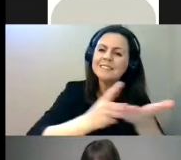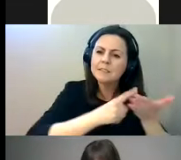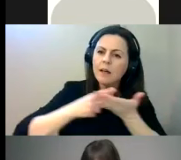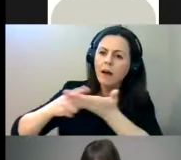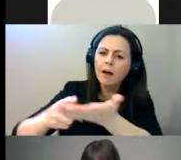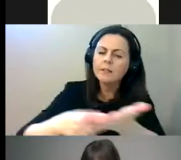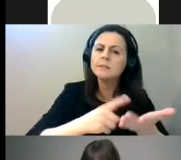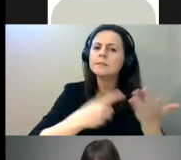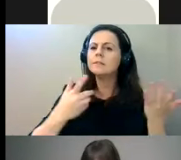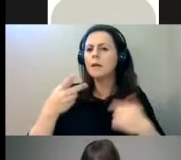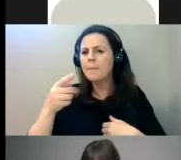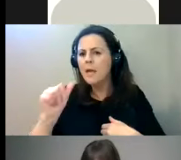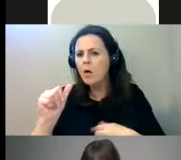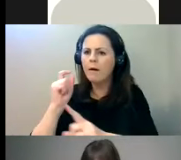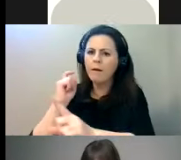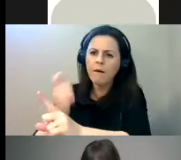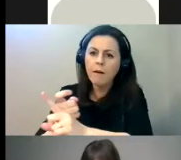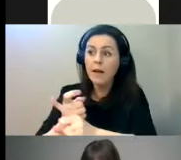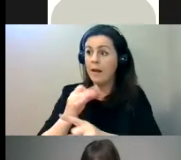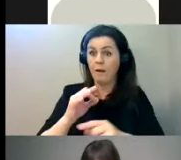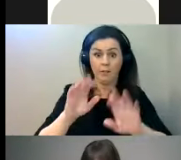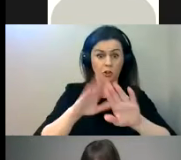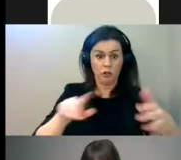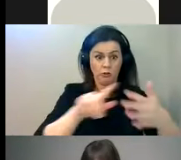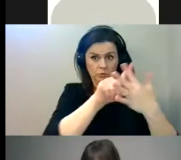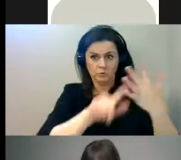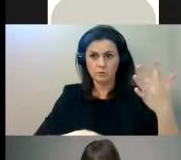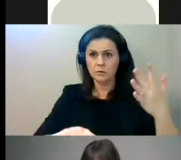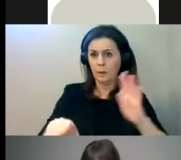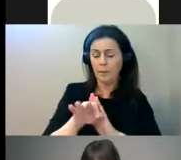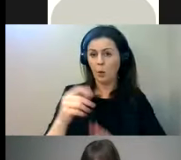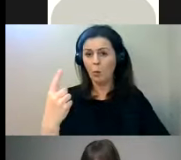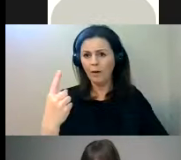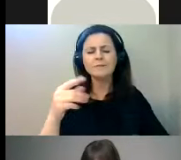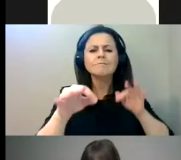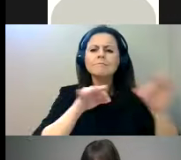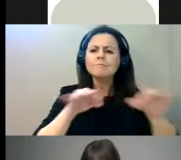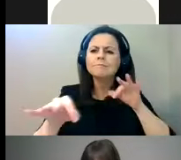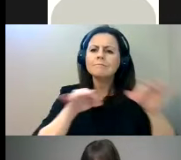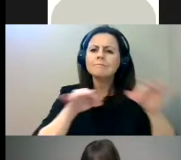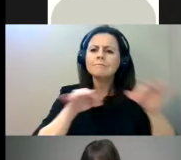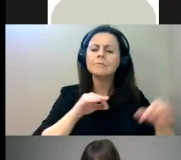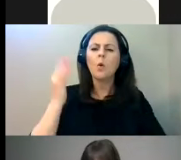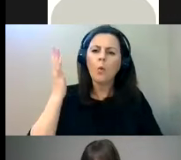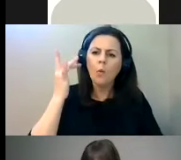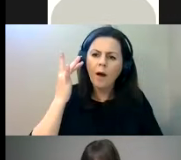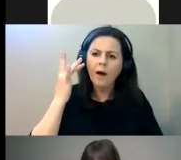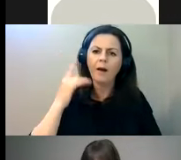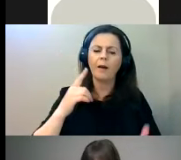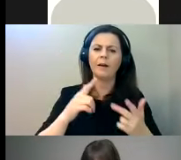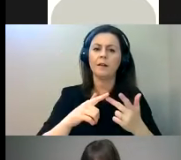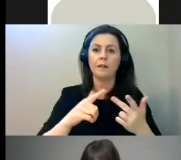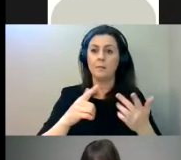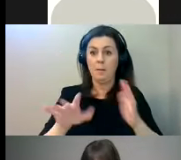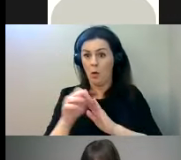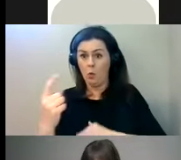2 children over many of them. Make sure they understand what your wishes are and why you've chosen one or the